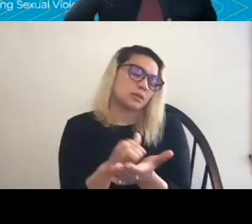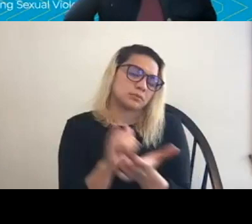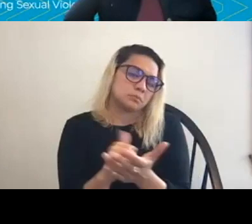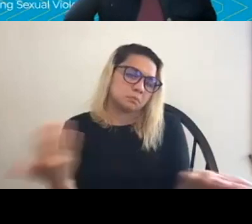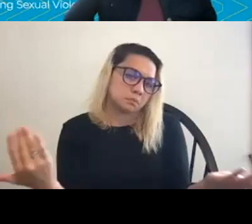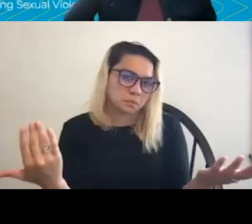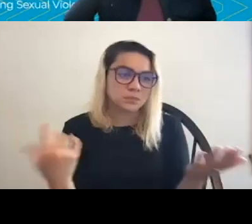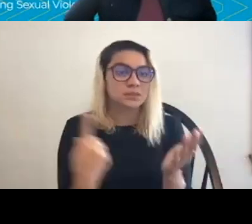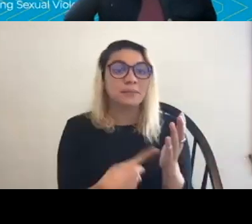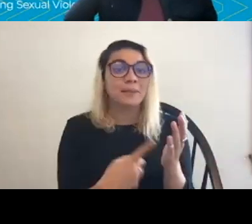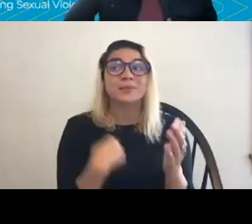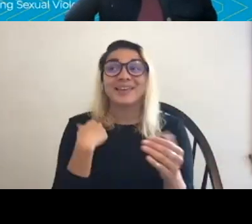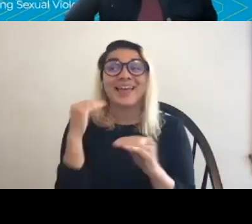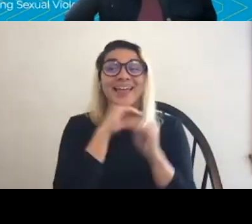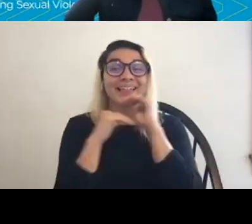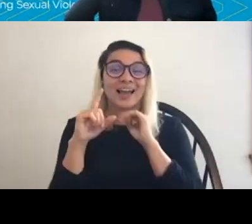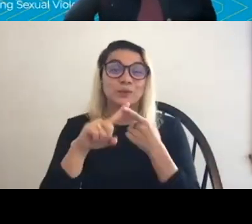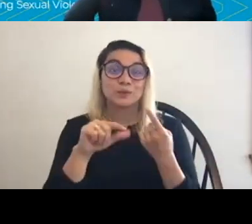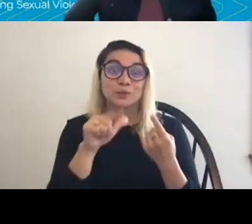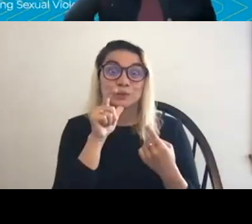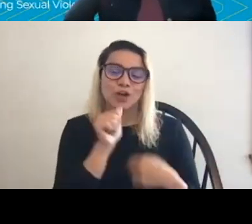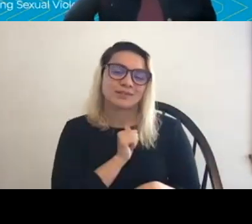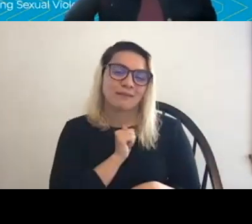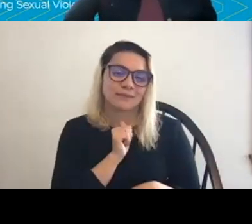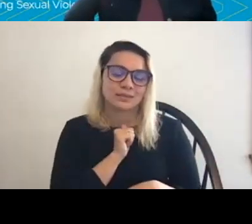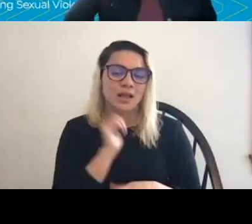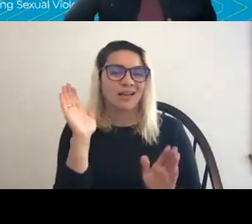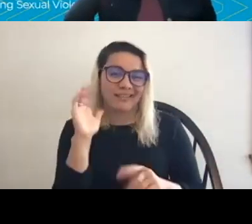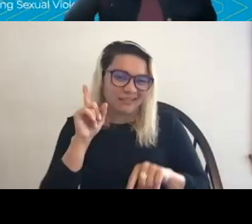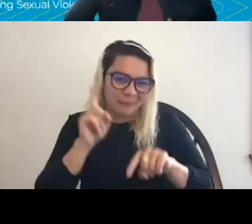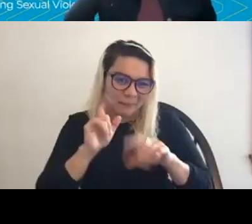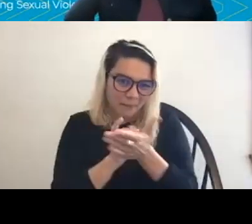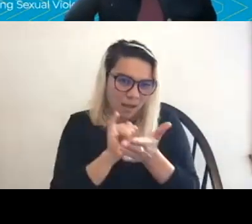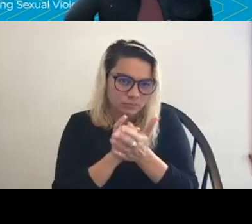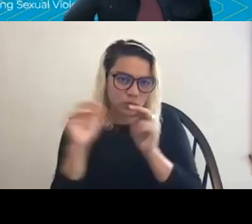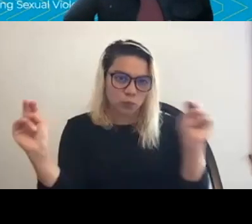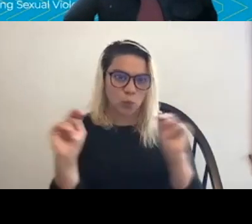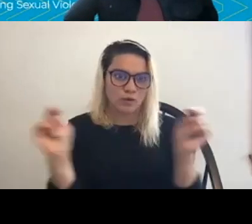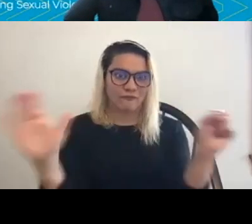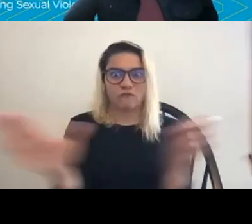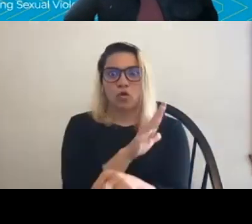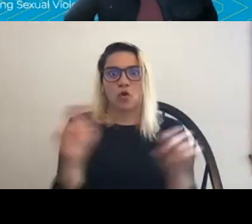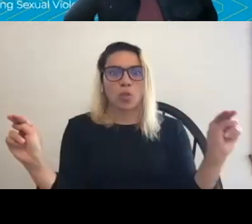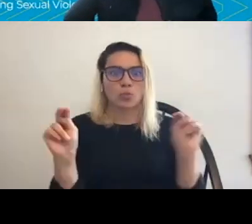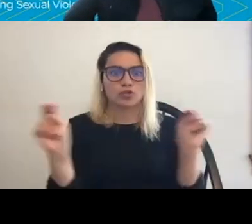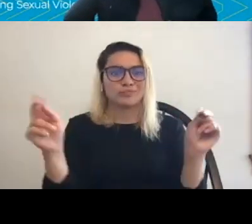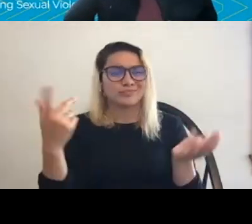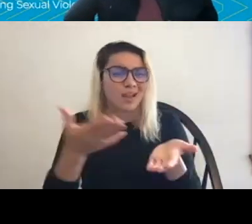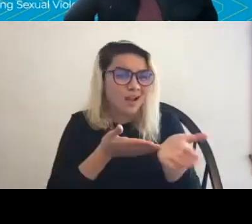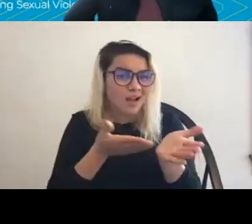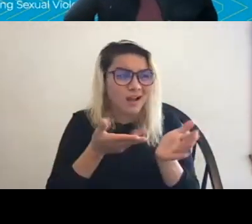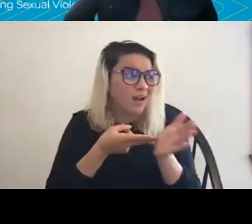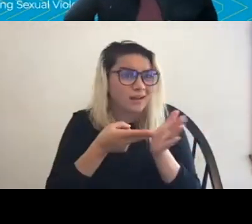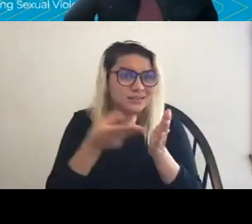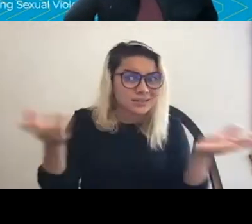we tell ourselves, to be quite frank. The reality is that we talk about race all the time. We